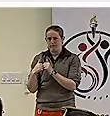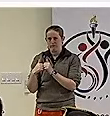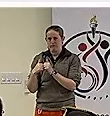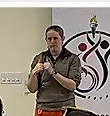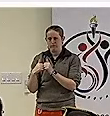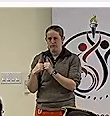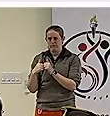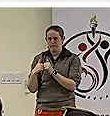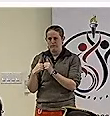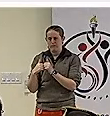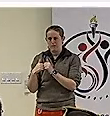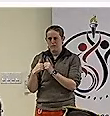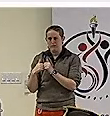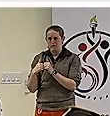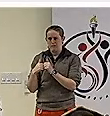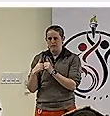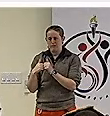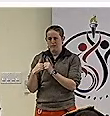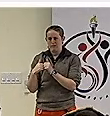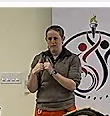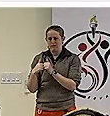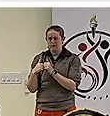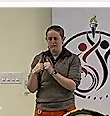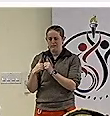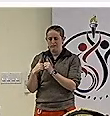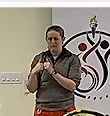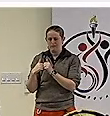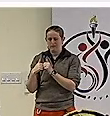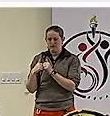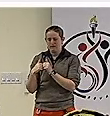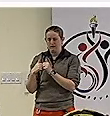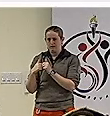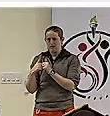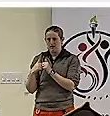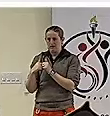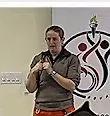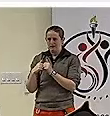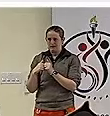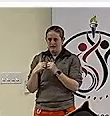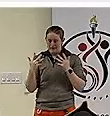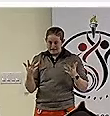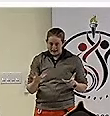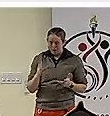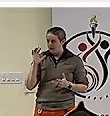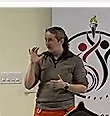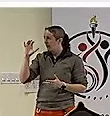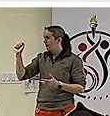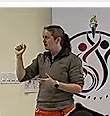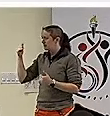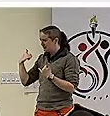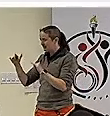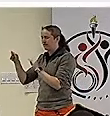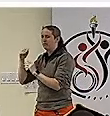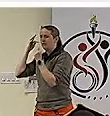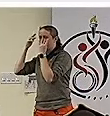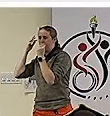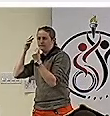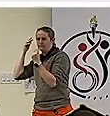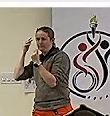the afterthoughts to ensure that these messages, that these